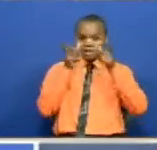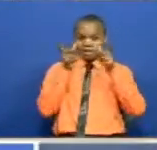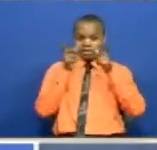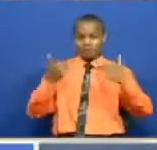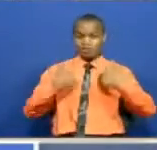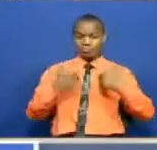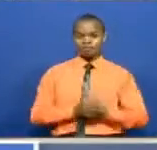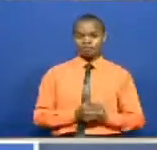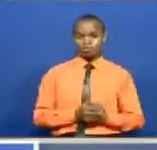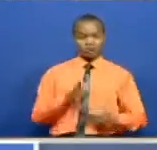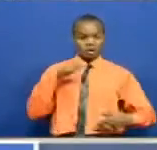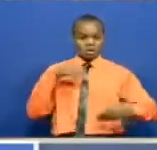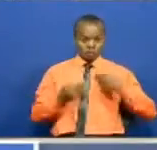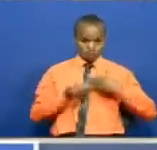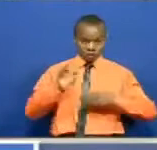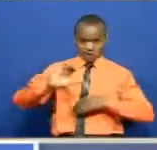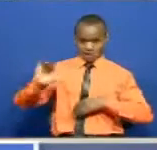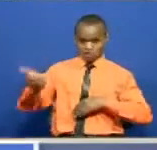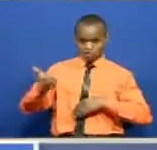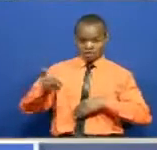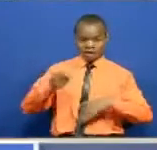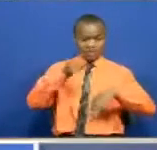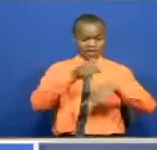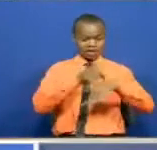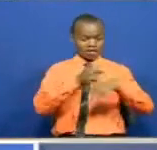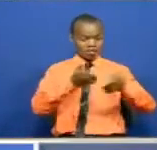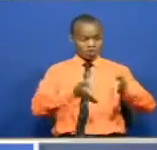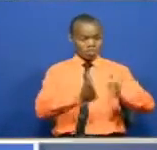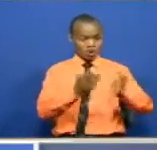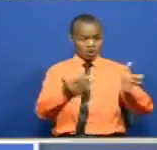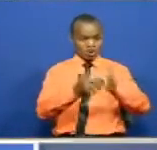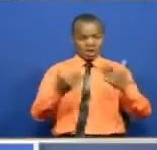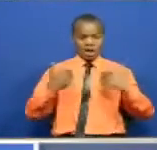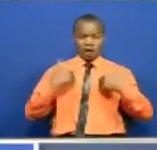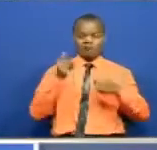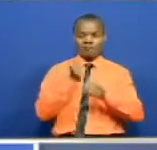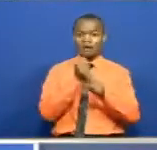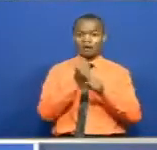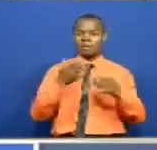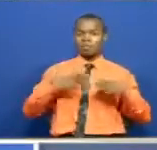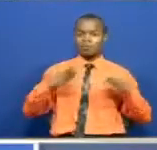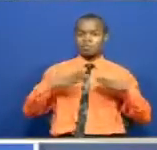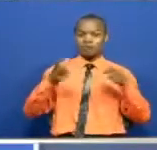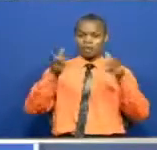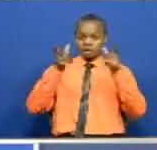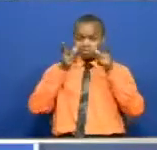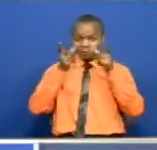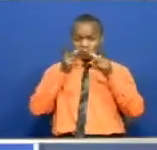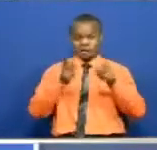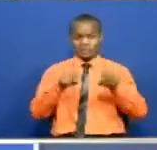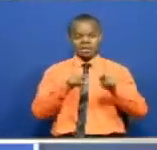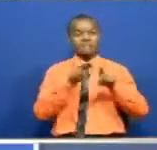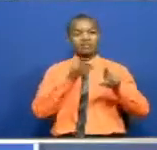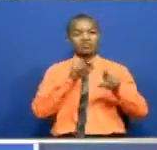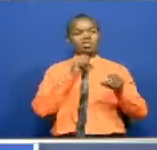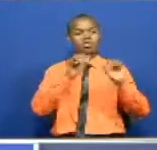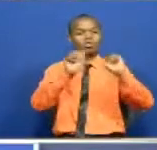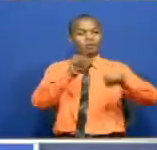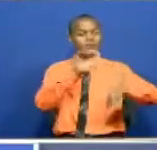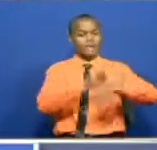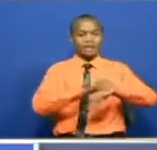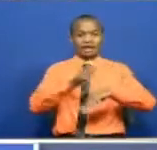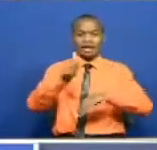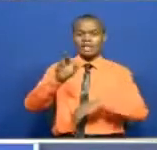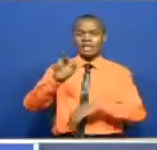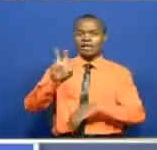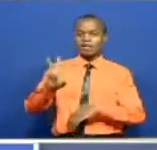the closure of the border has locked out over 200 Kenyans living with HIV who are finding it hard to access their antiretroviral drugs in